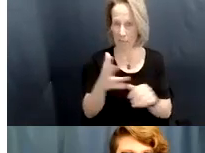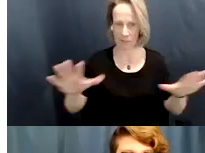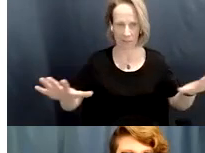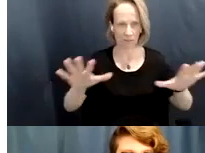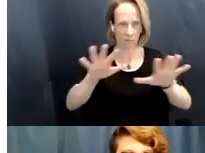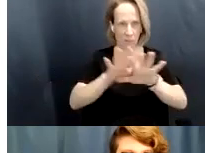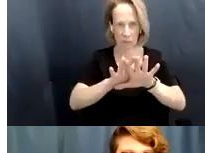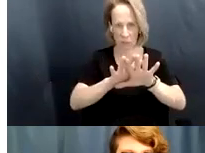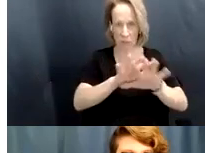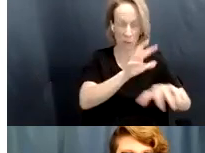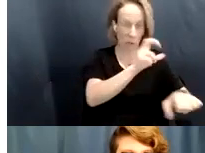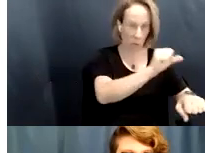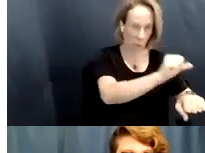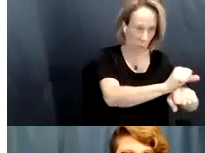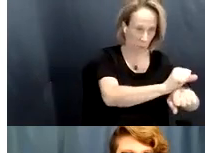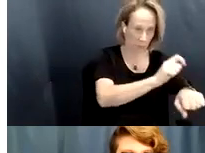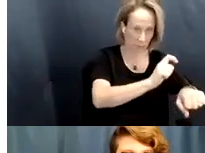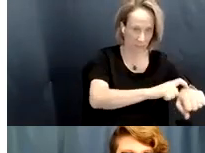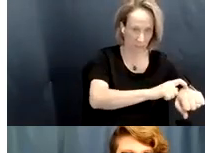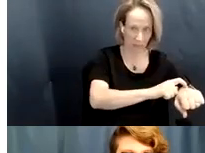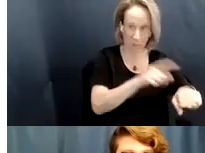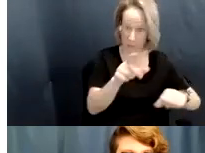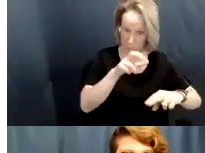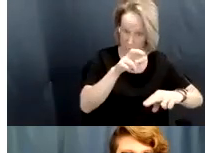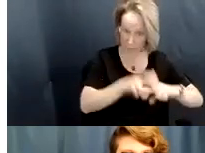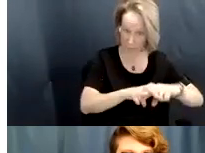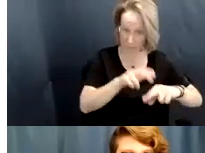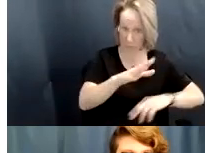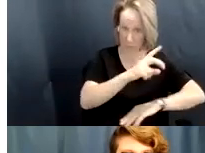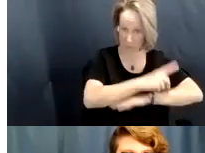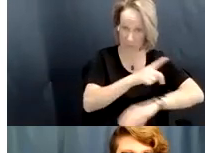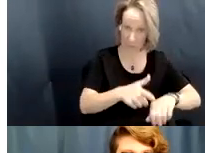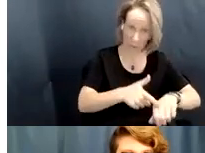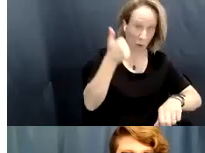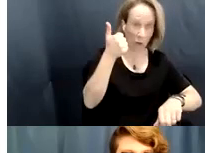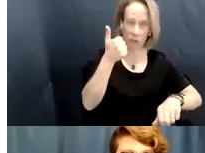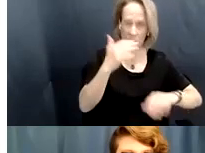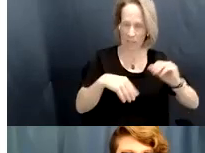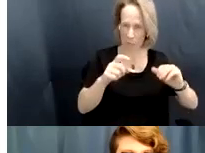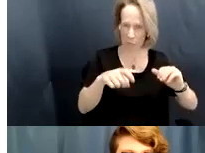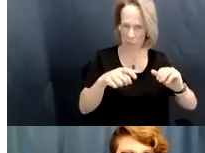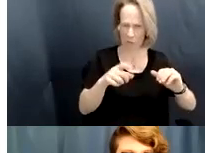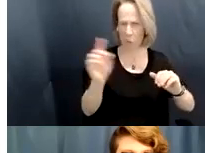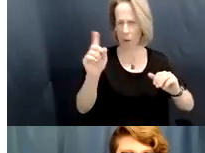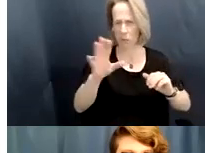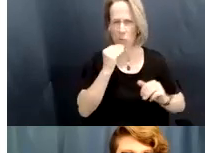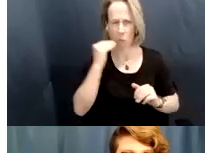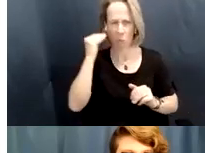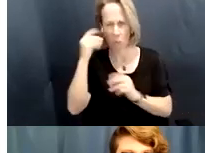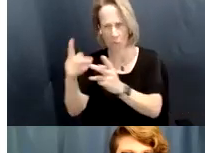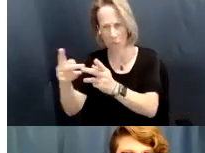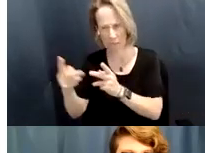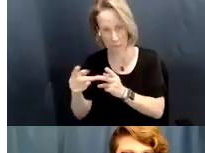times. Are you staying at your desk longer than you should? Work and home space. Is there a clear